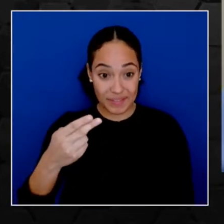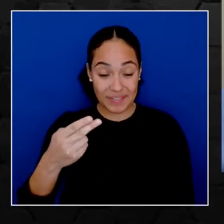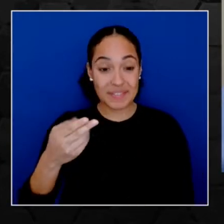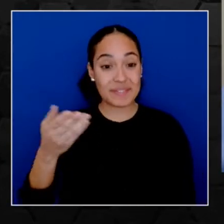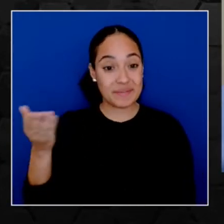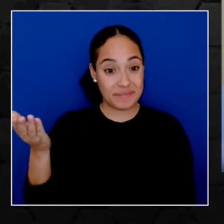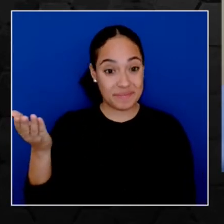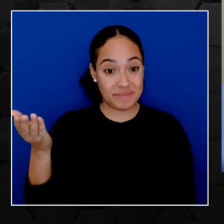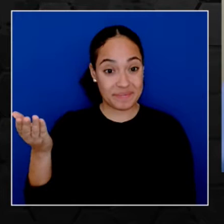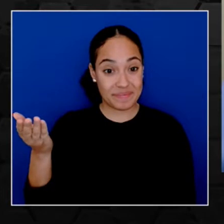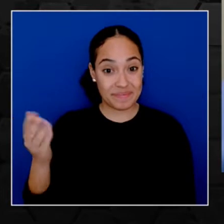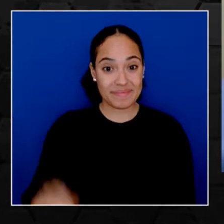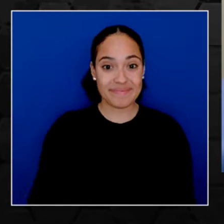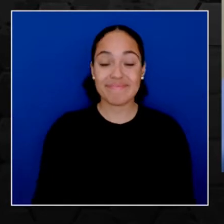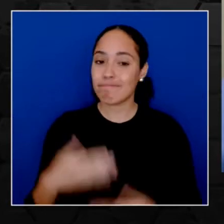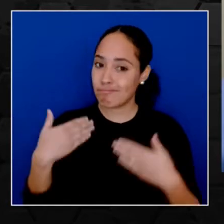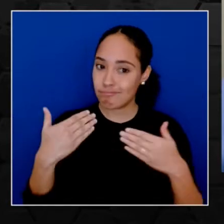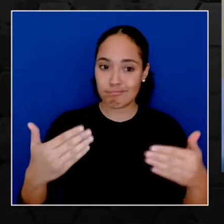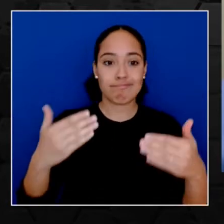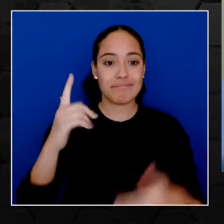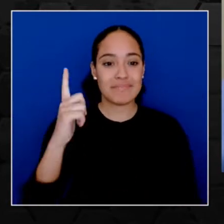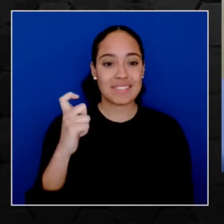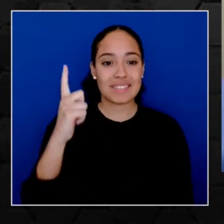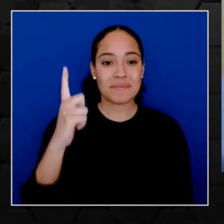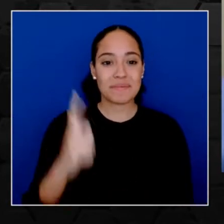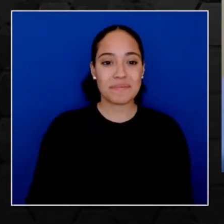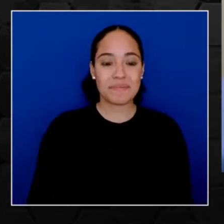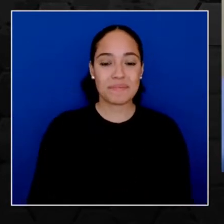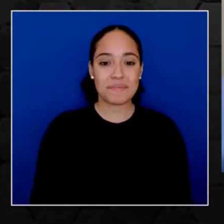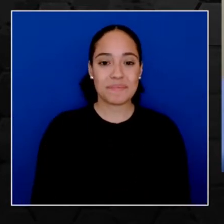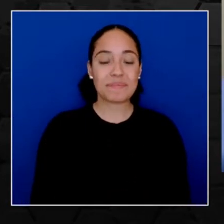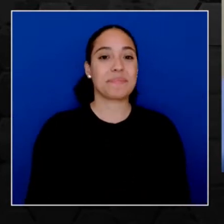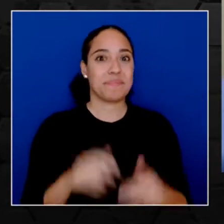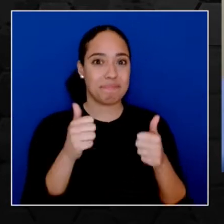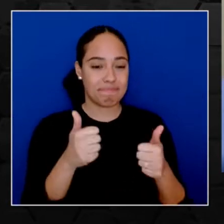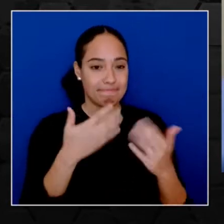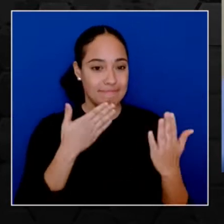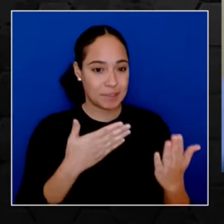can start your presentation right away. Sure. Thank you.